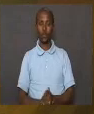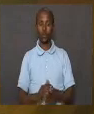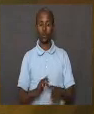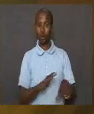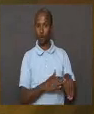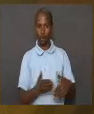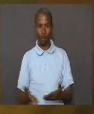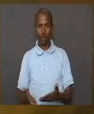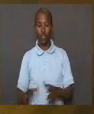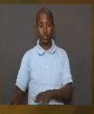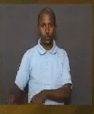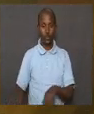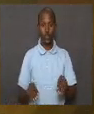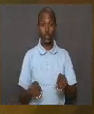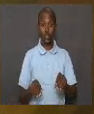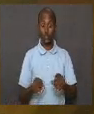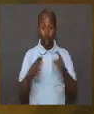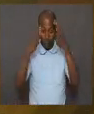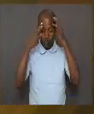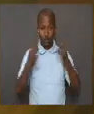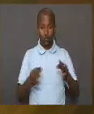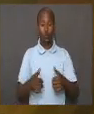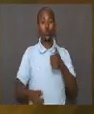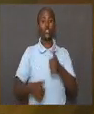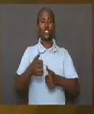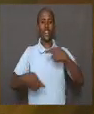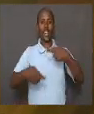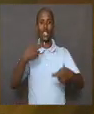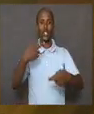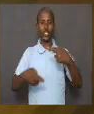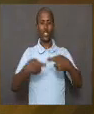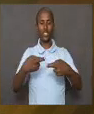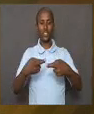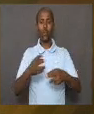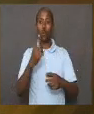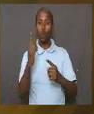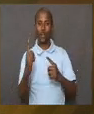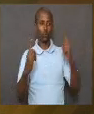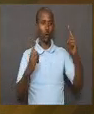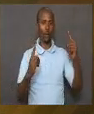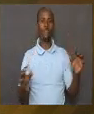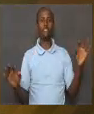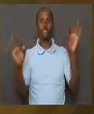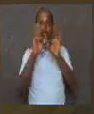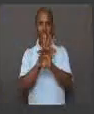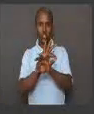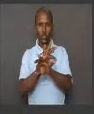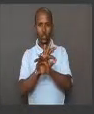Welcome back, students. Did you decide which relation is the one-to-one